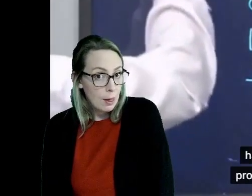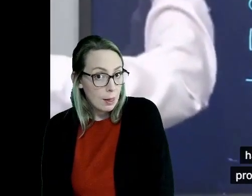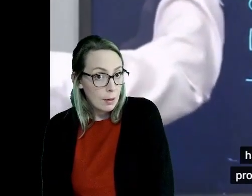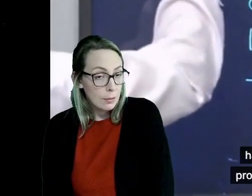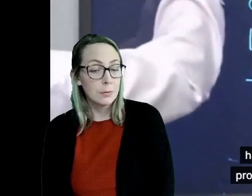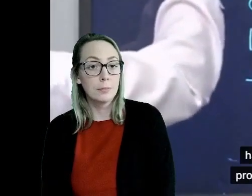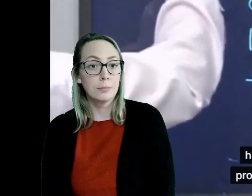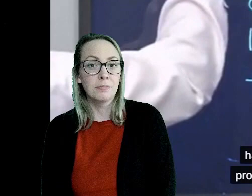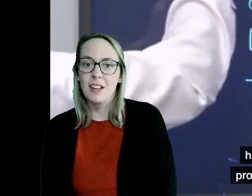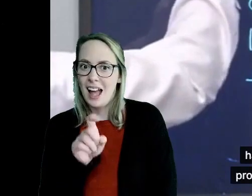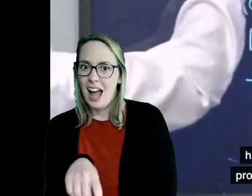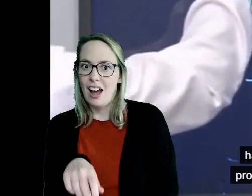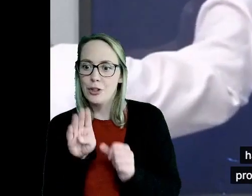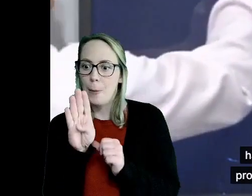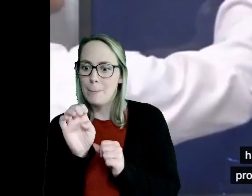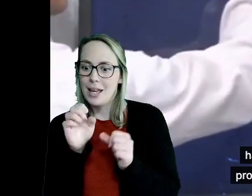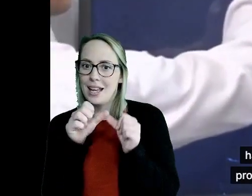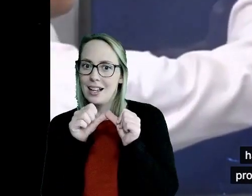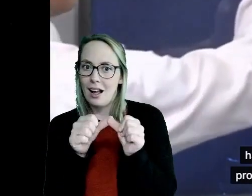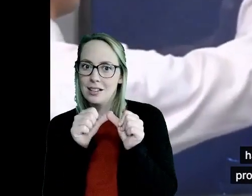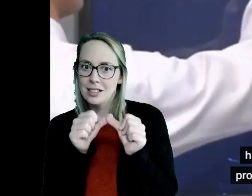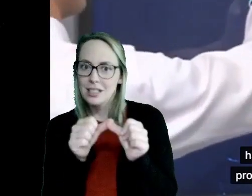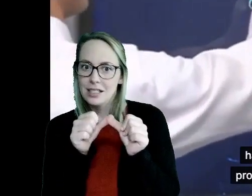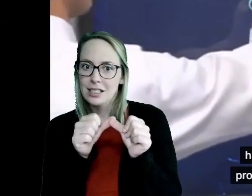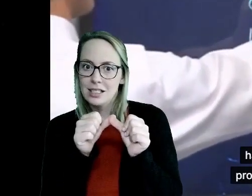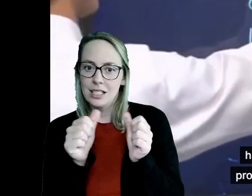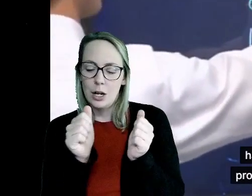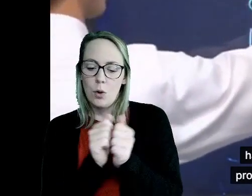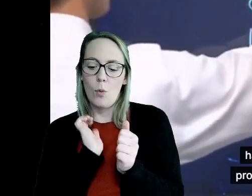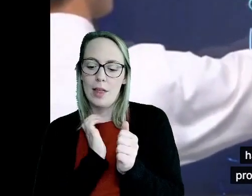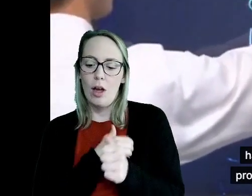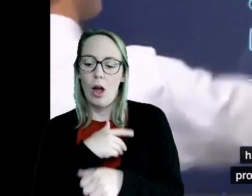we have to be consistent with our proportion.